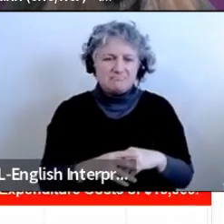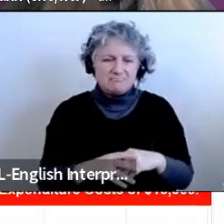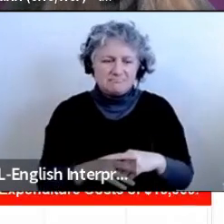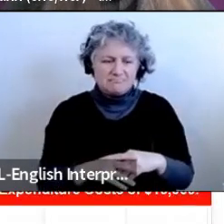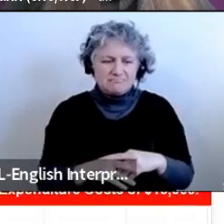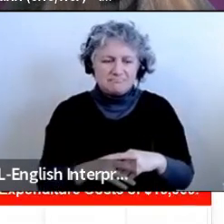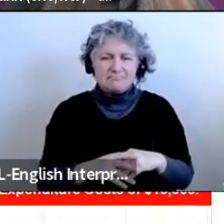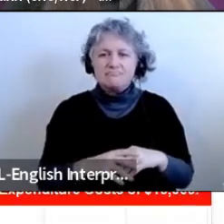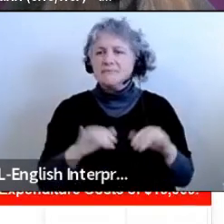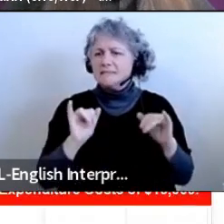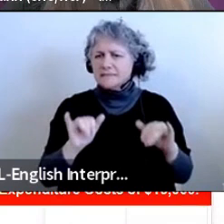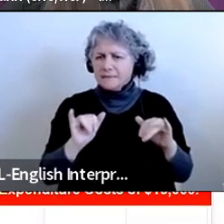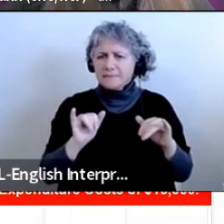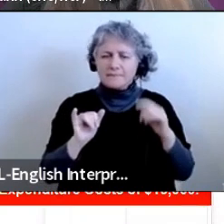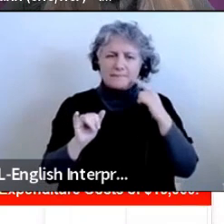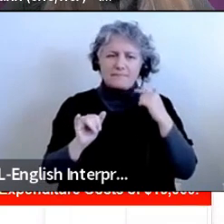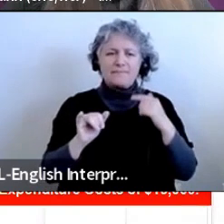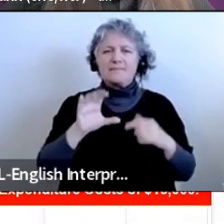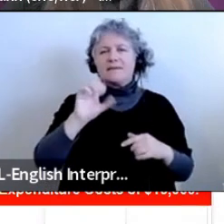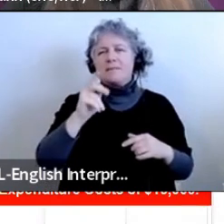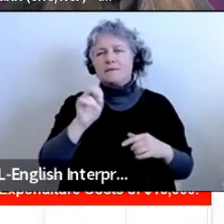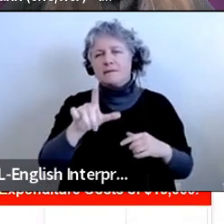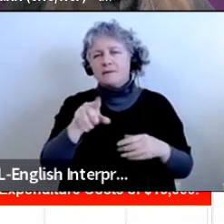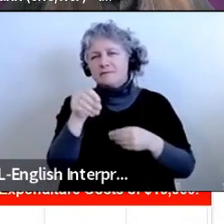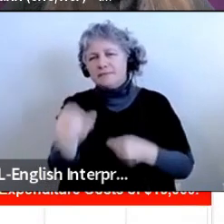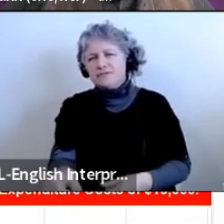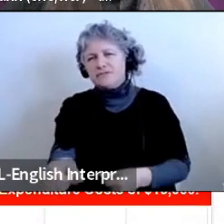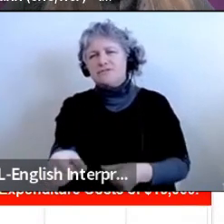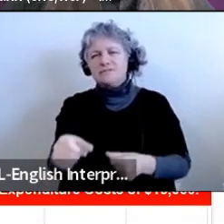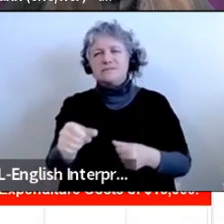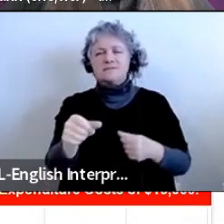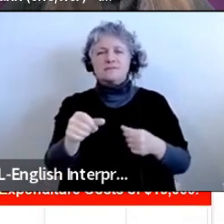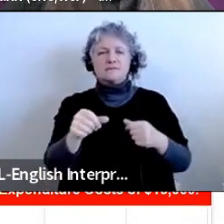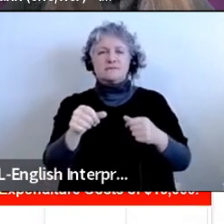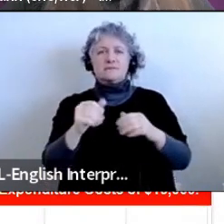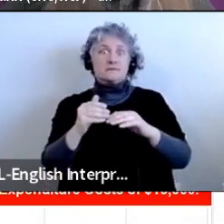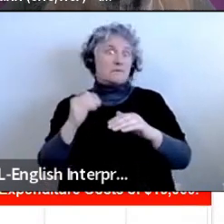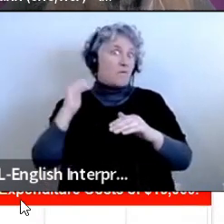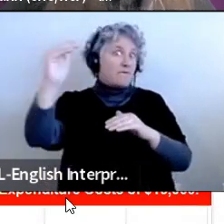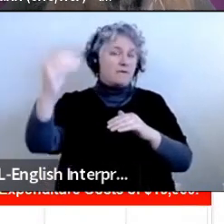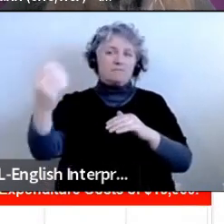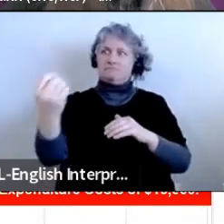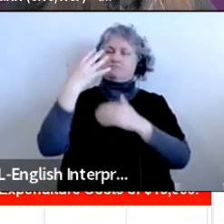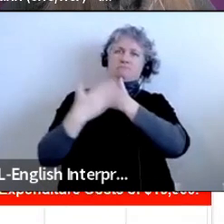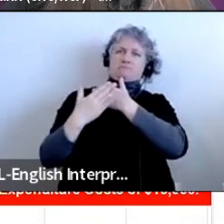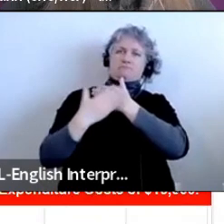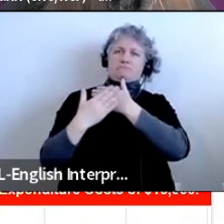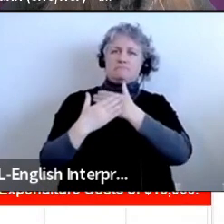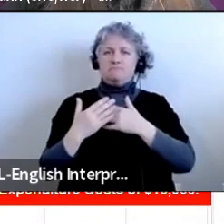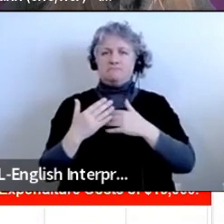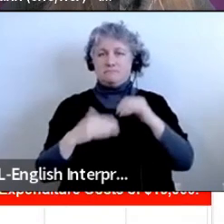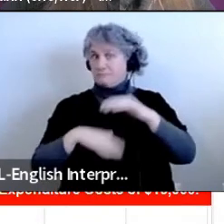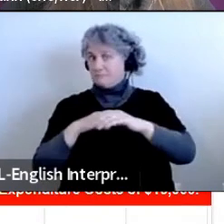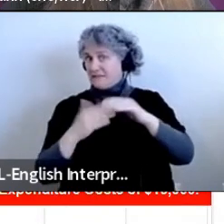Same goes for capital expenditures costs. It'll show you that you've exceeded that maximum spend of 15,000,